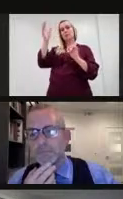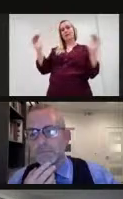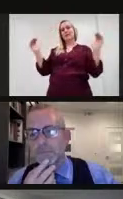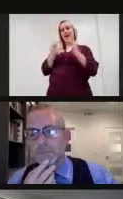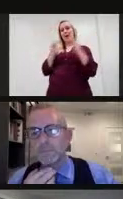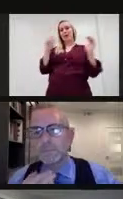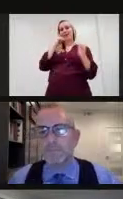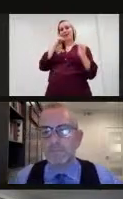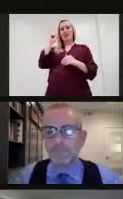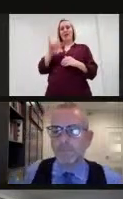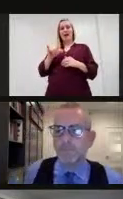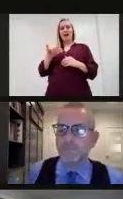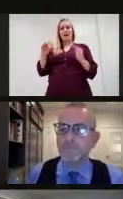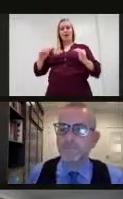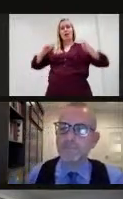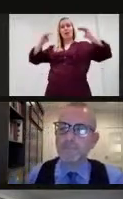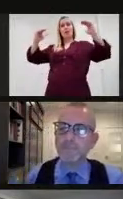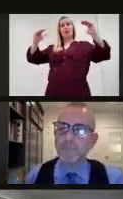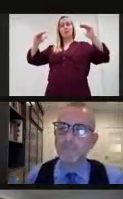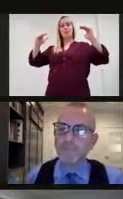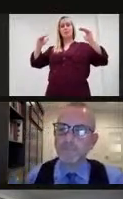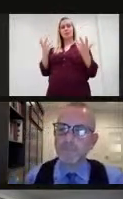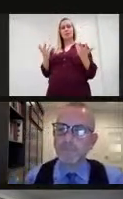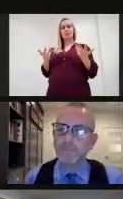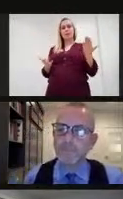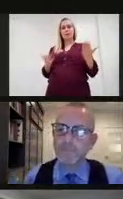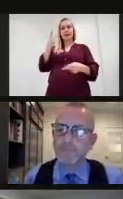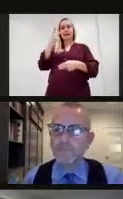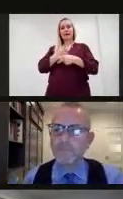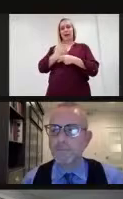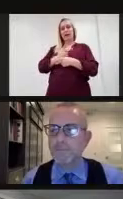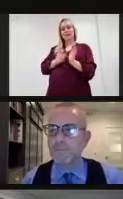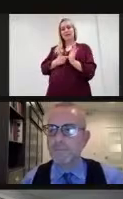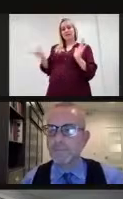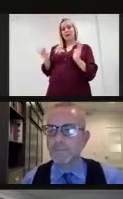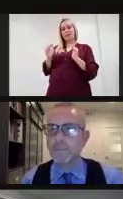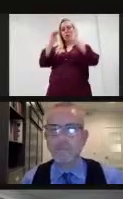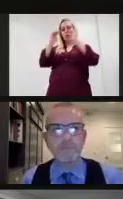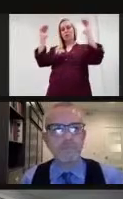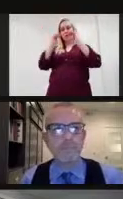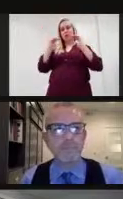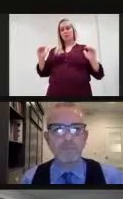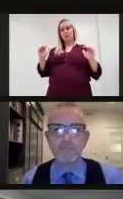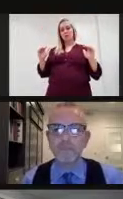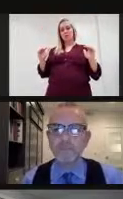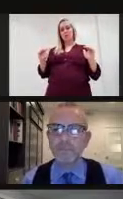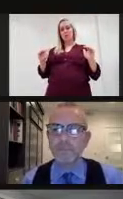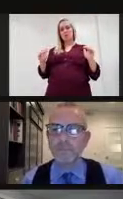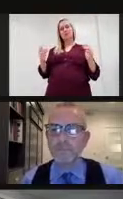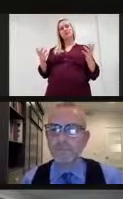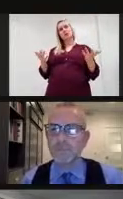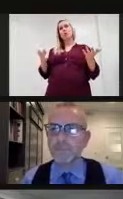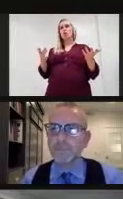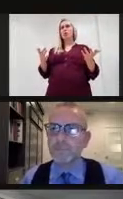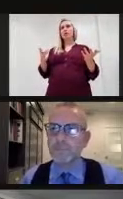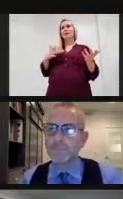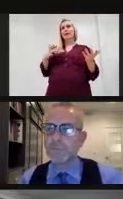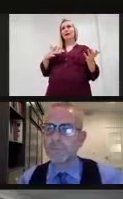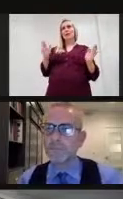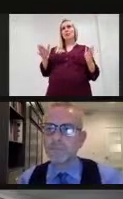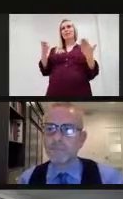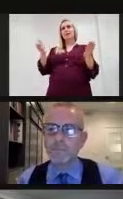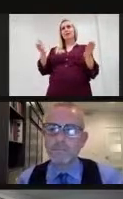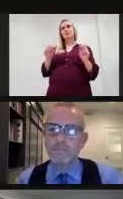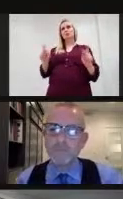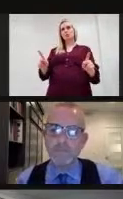rest up to keep that as the internal benchmark as opposed to, so it kind of gives an opportunity. Is